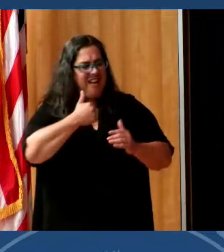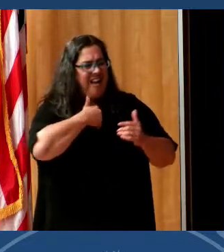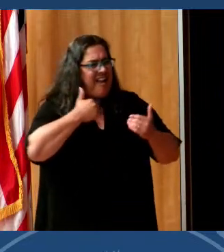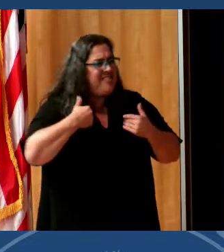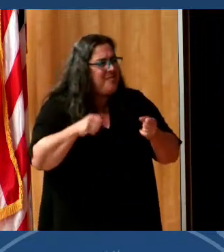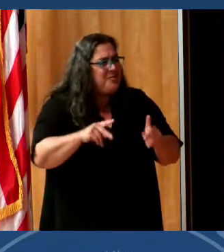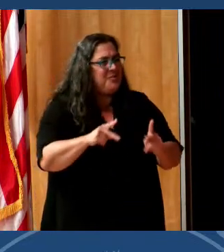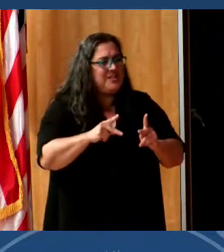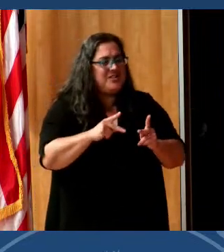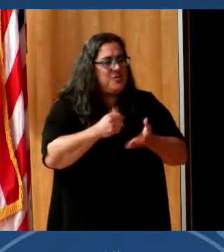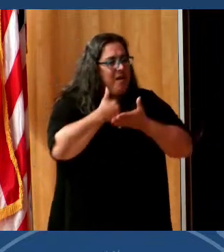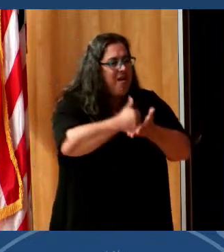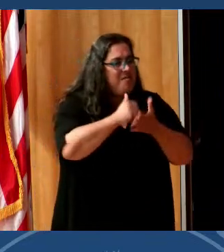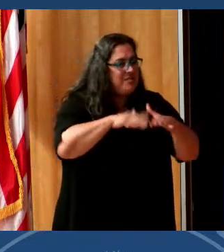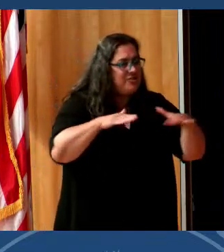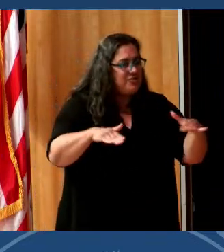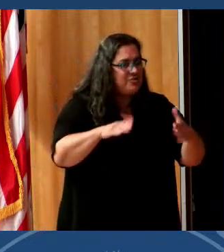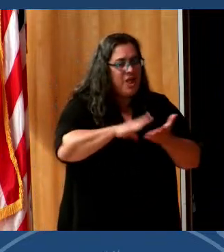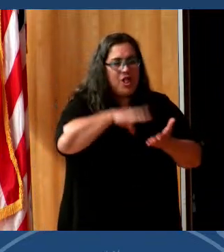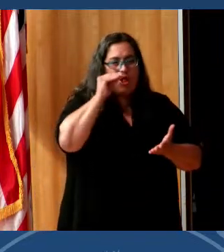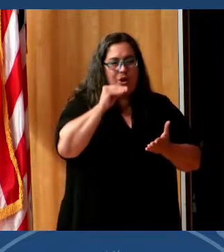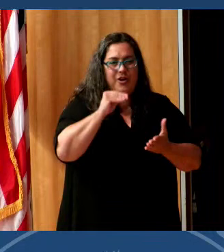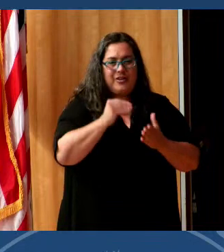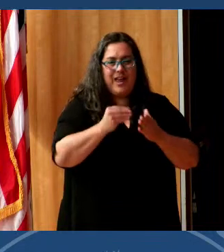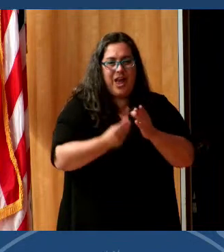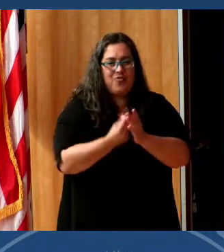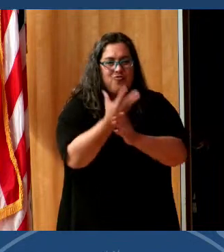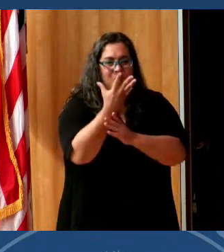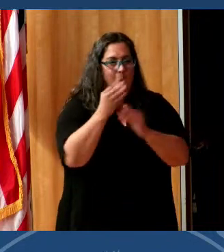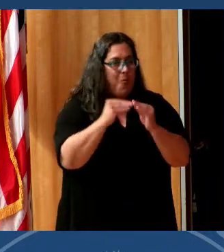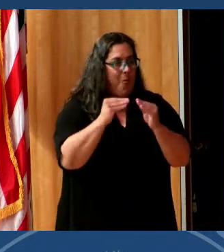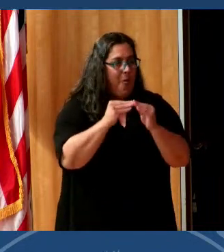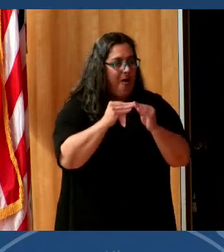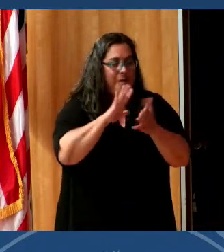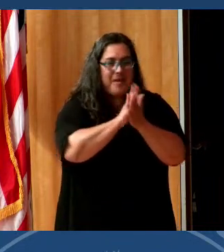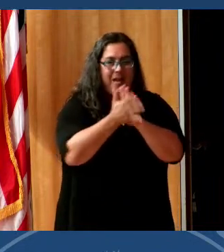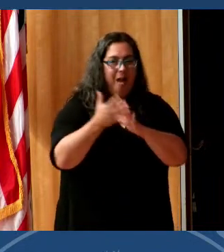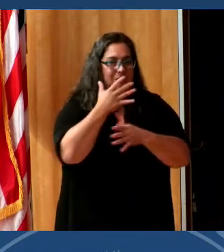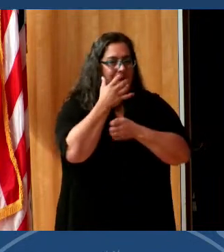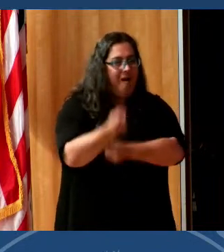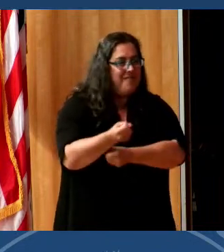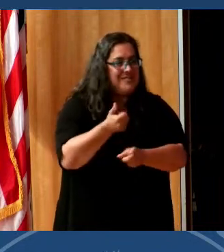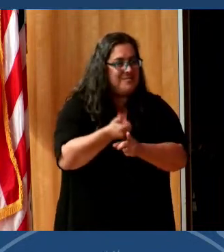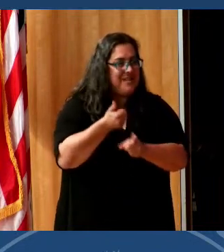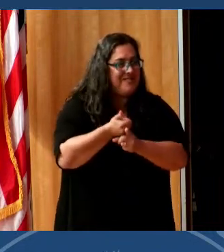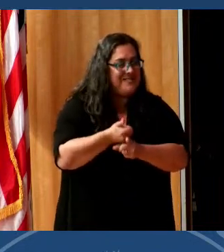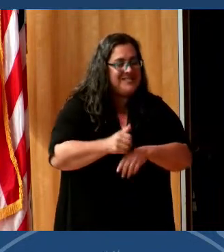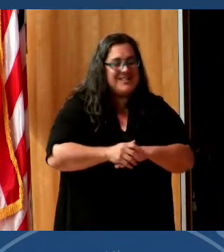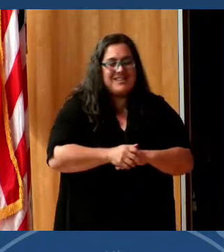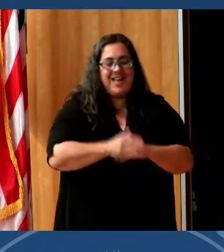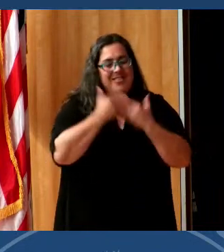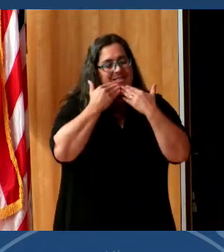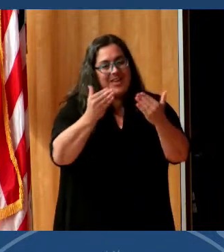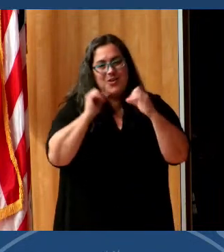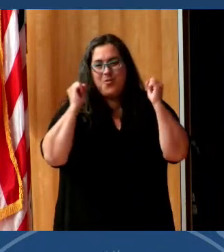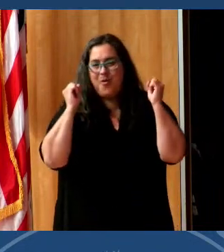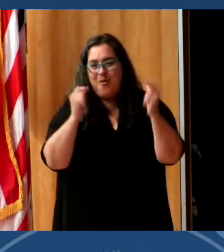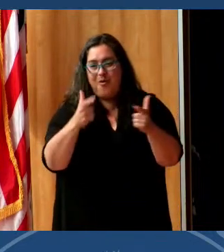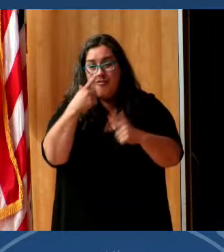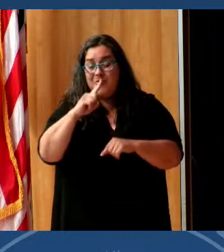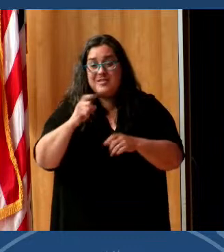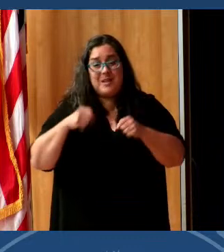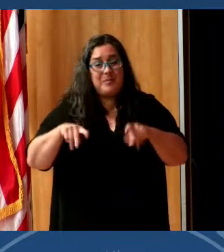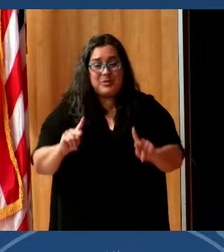grow more in their surrounding areas and become confident in themselves. I thank you all for this